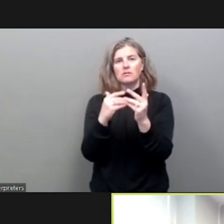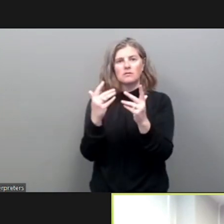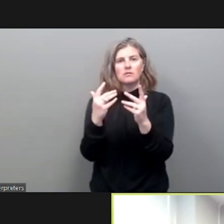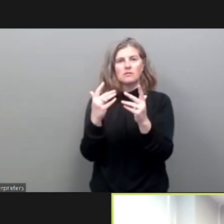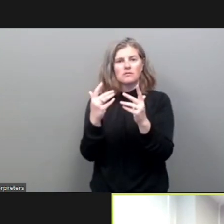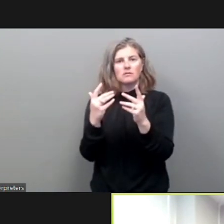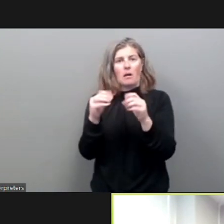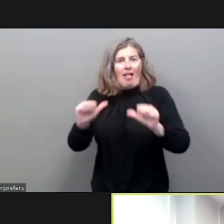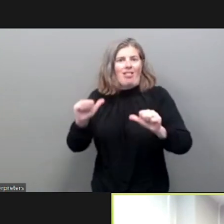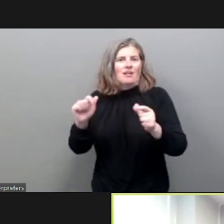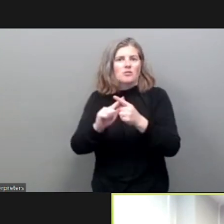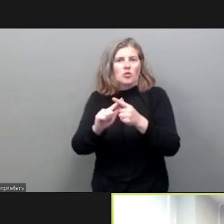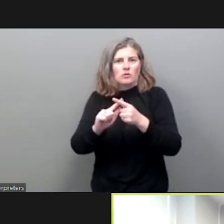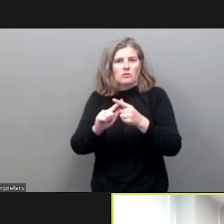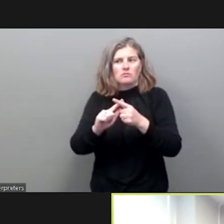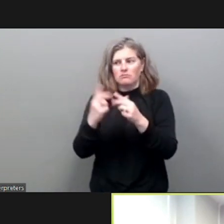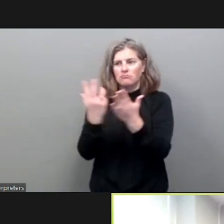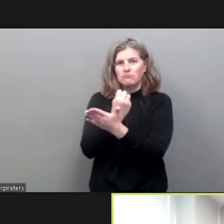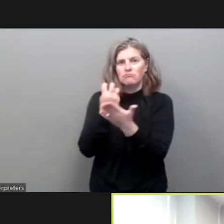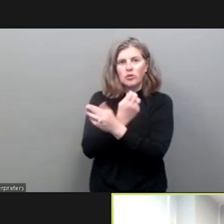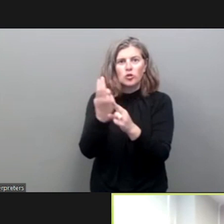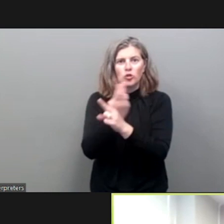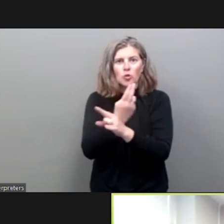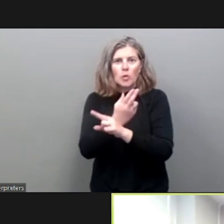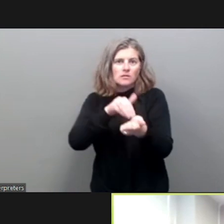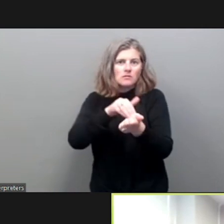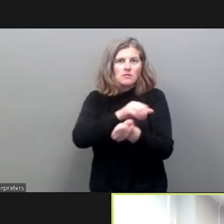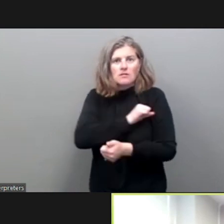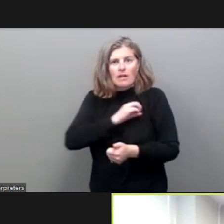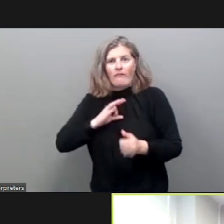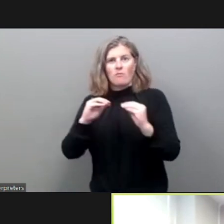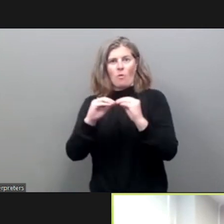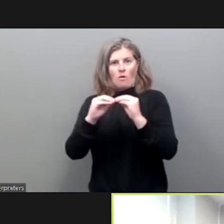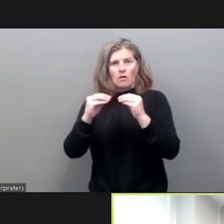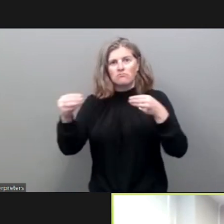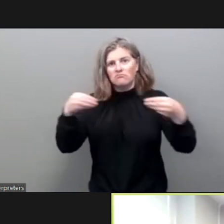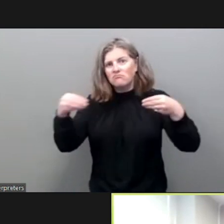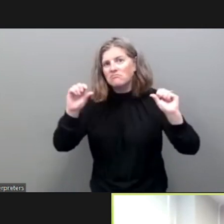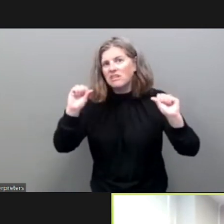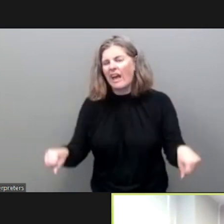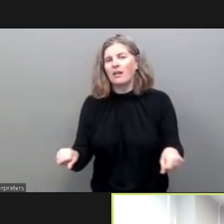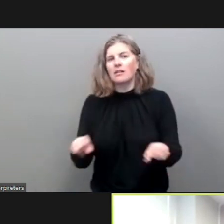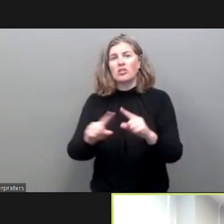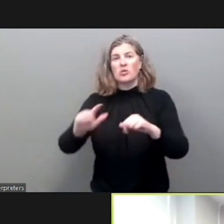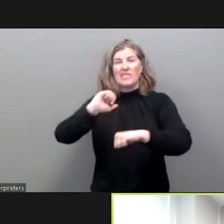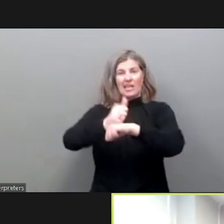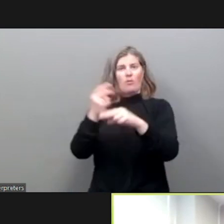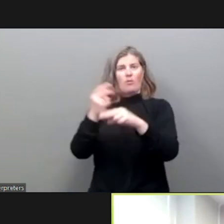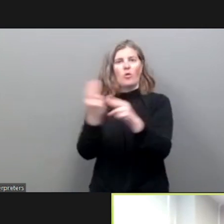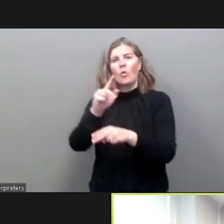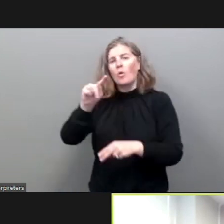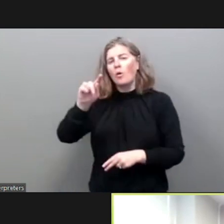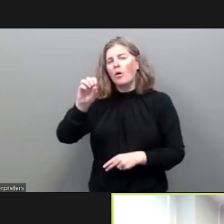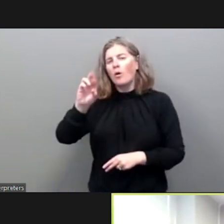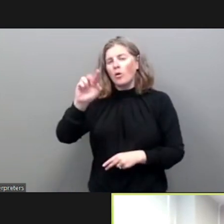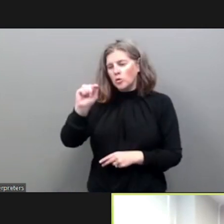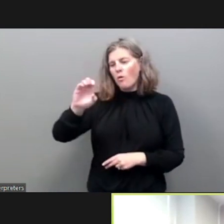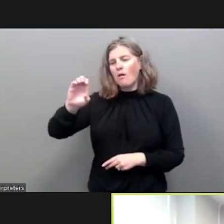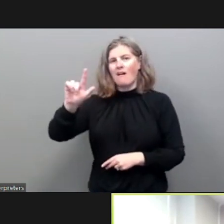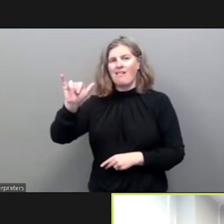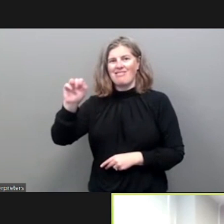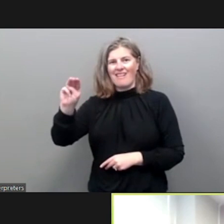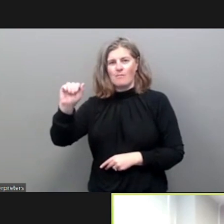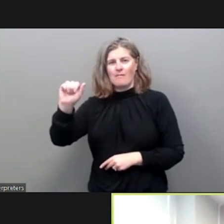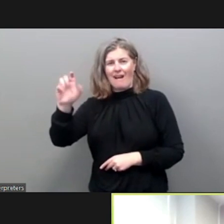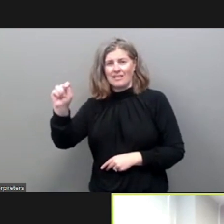ability to mobilize their workforces. And basically it's a setup through the Tort Claims Act where if somebody's acting as an agent